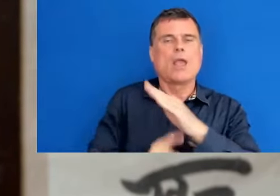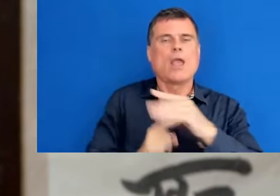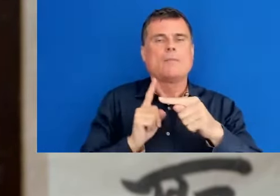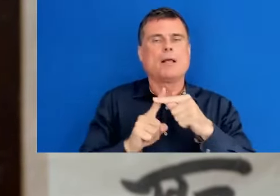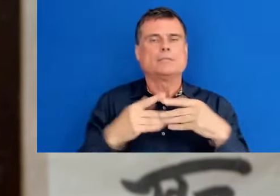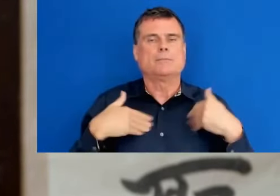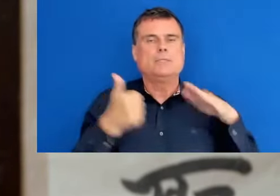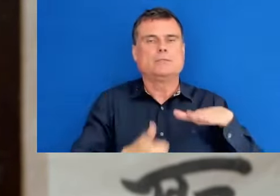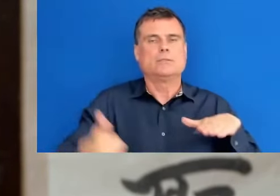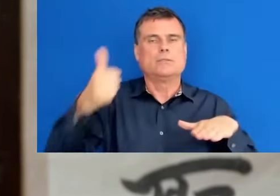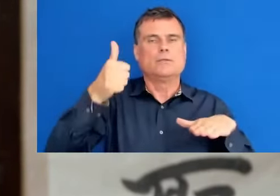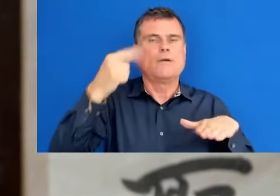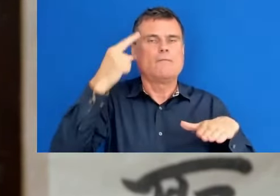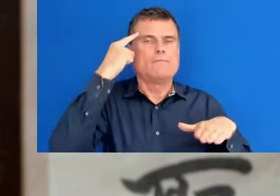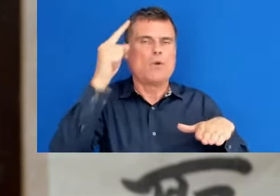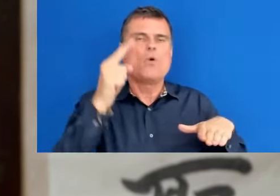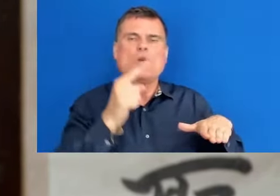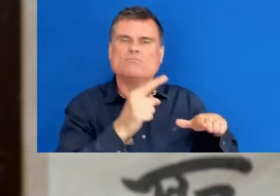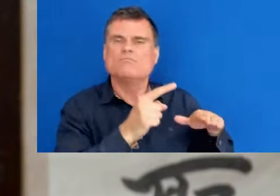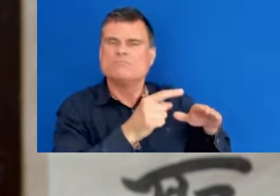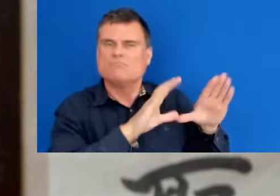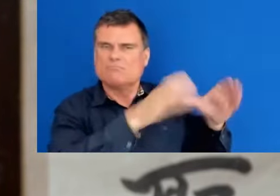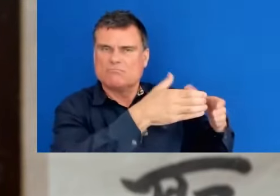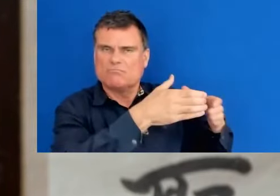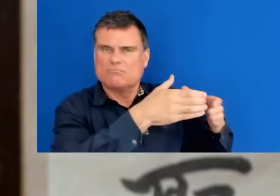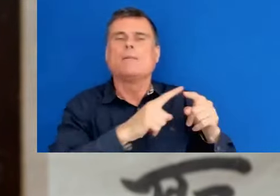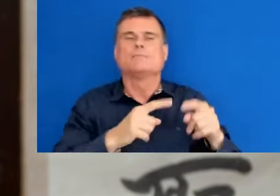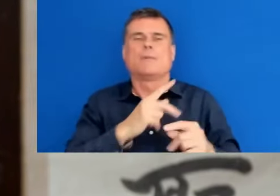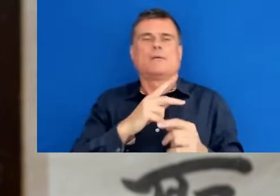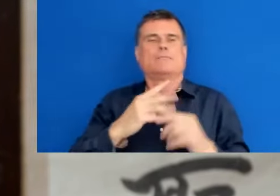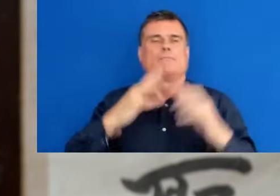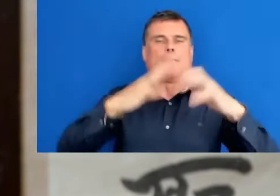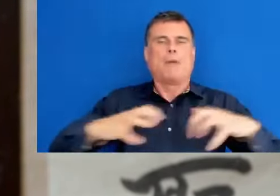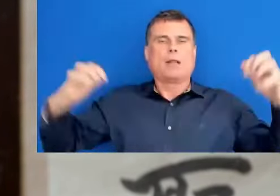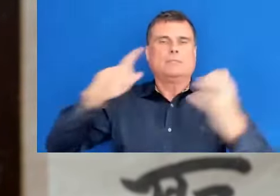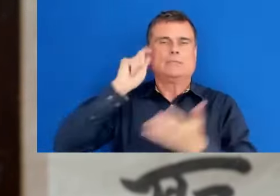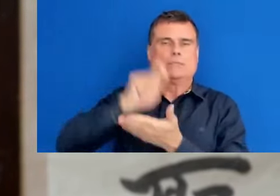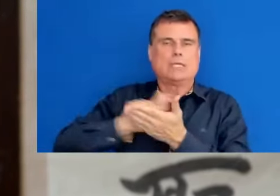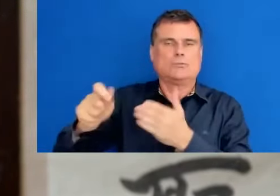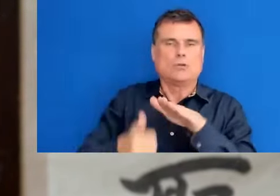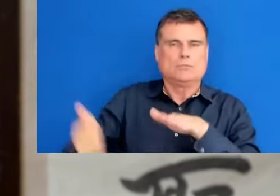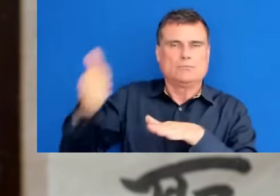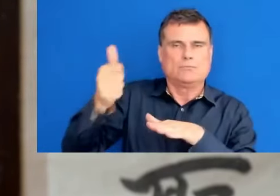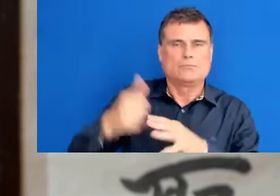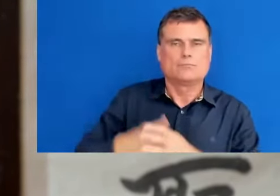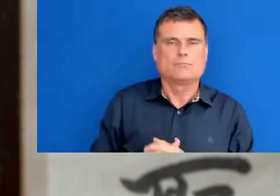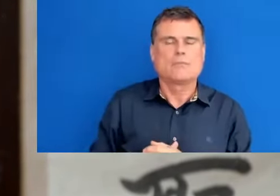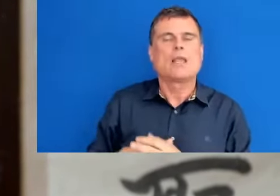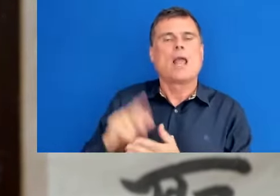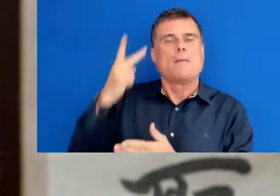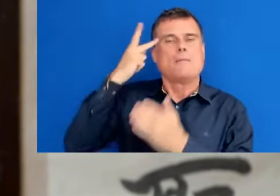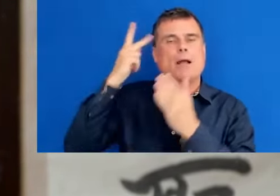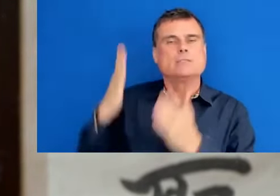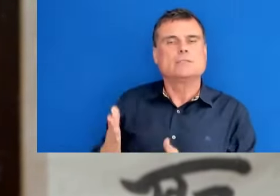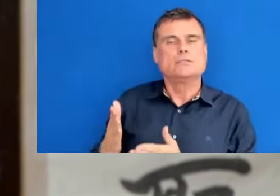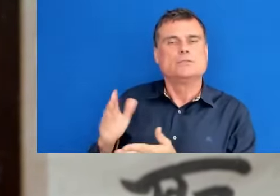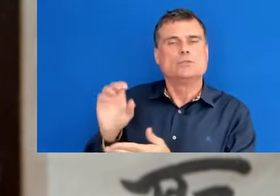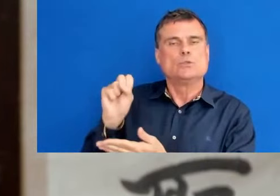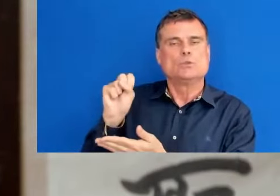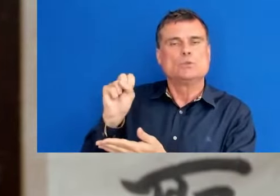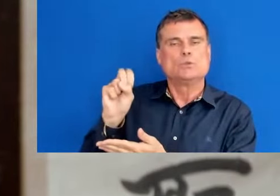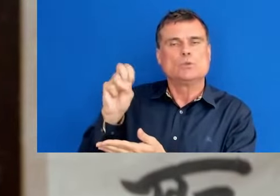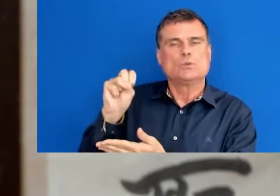State George Chow, Minister Ralston, Parliamentary Secretary Rachna Singh, Parliamentary Secretary Bob Deeth, and MLA Susie